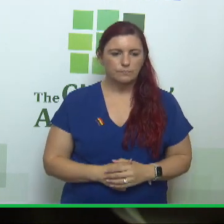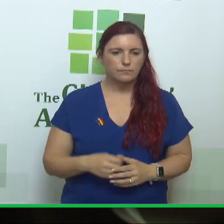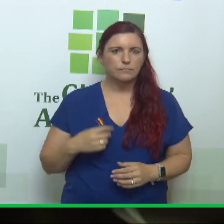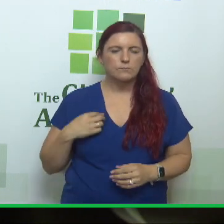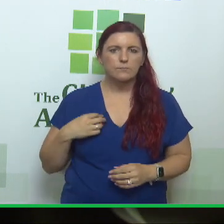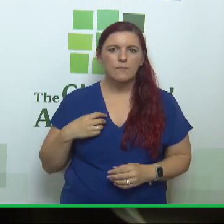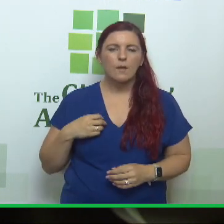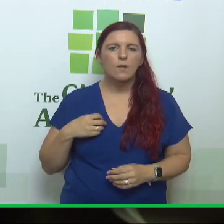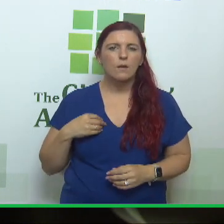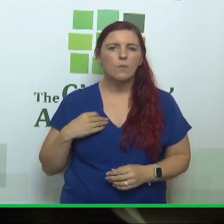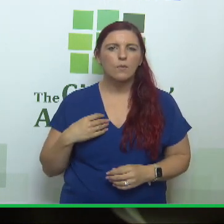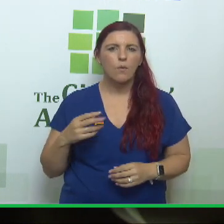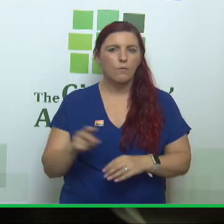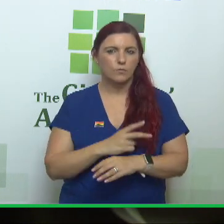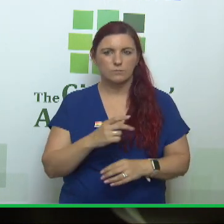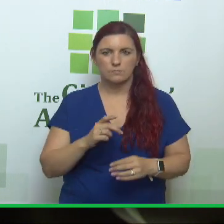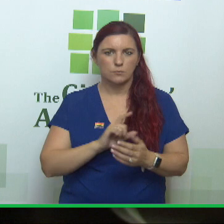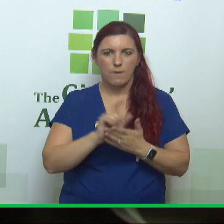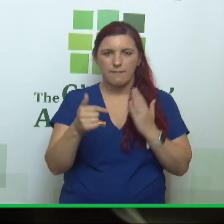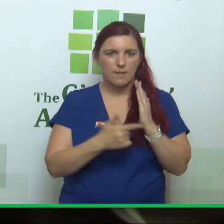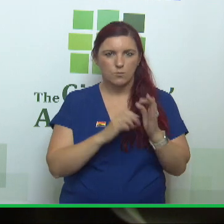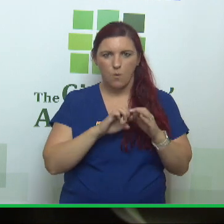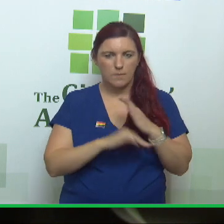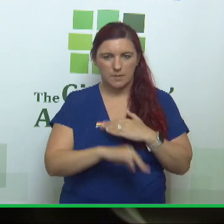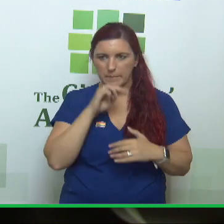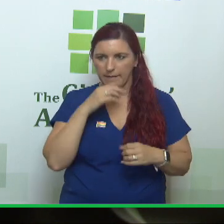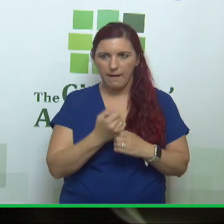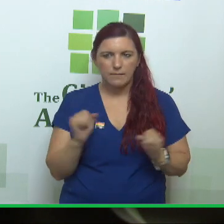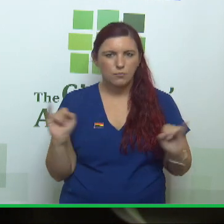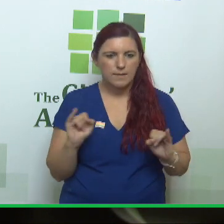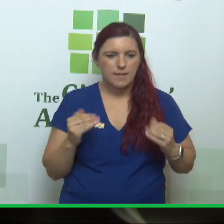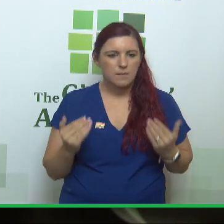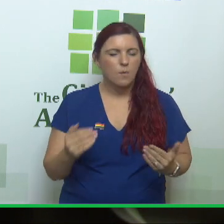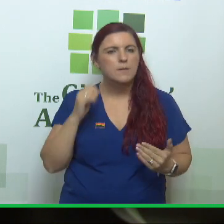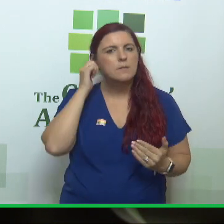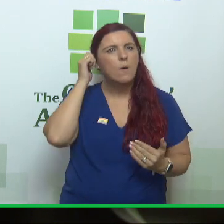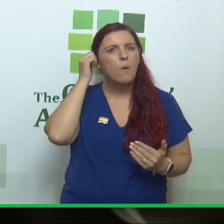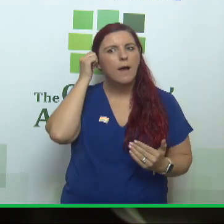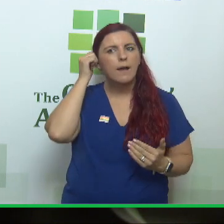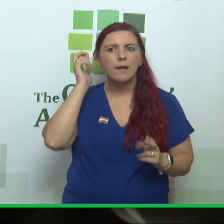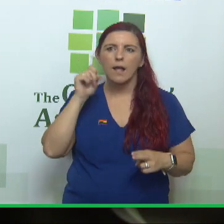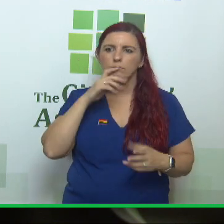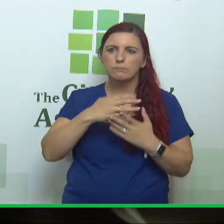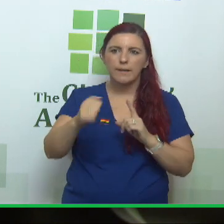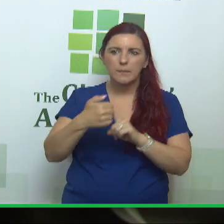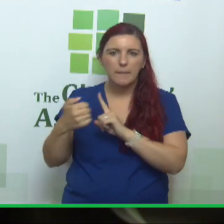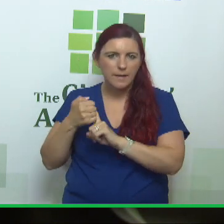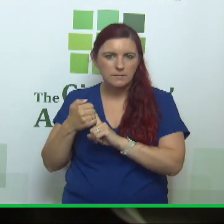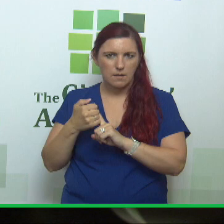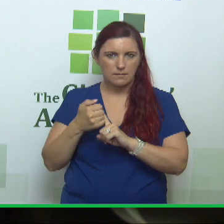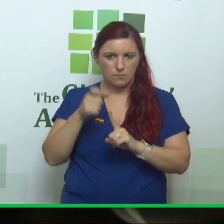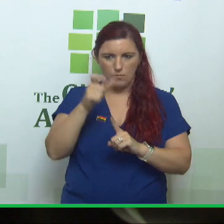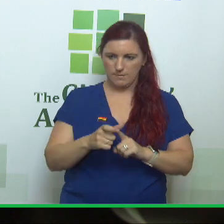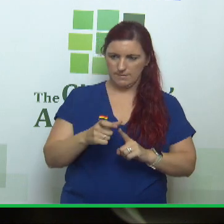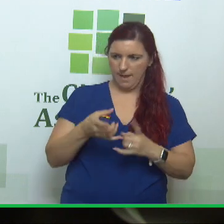in homelessness, we are in a crisis. Homelessness has a profound effect on a person's health, as evidenced by the lower life